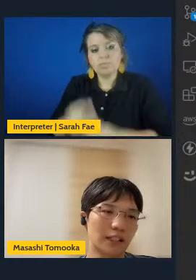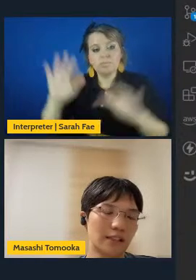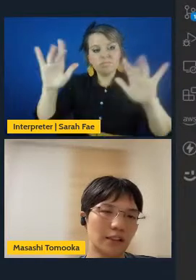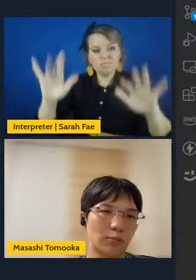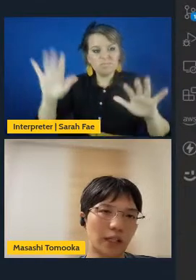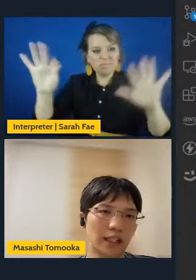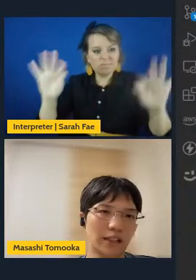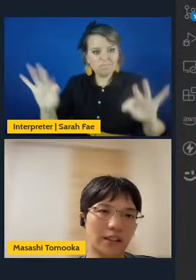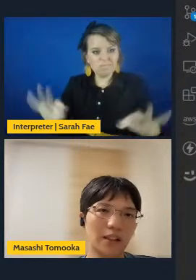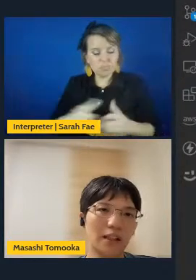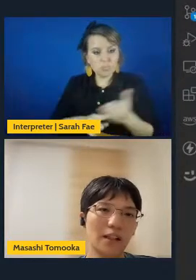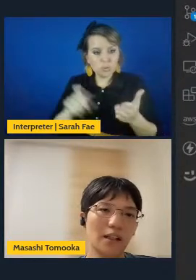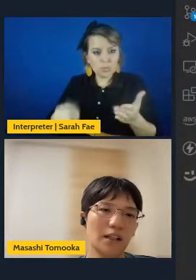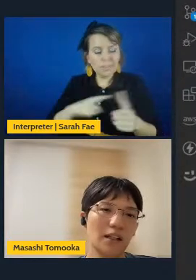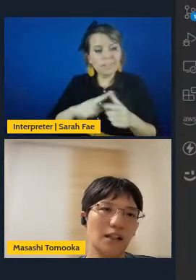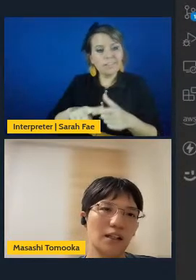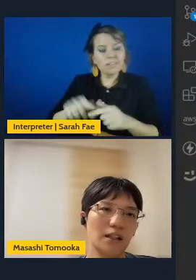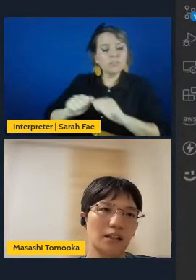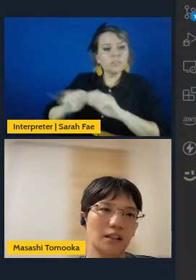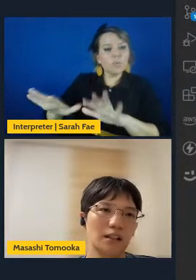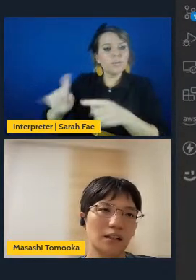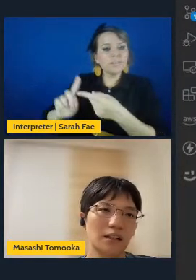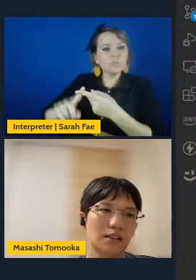to the S3 bucket.